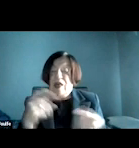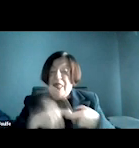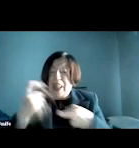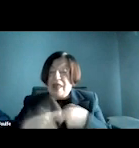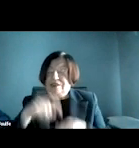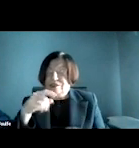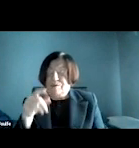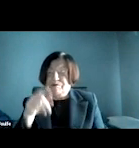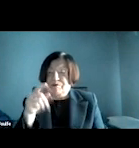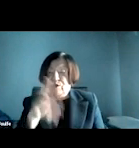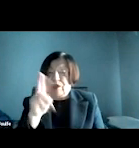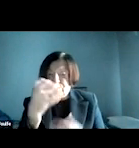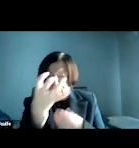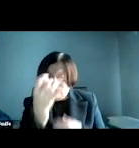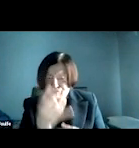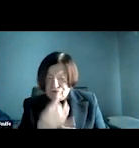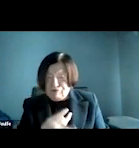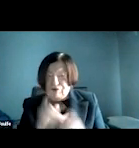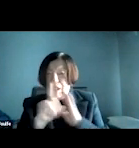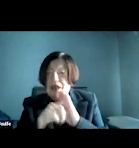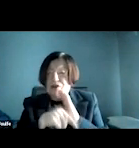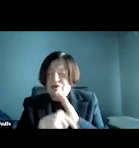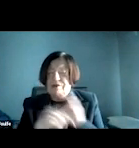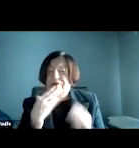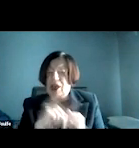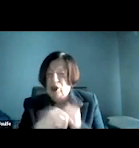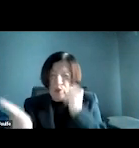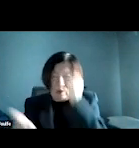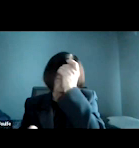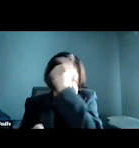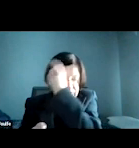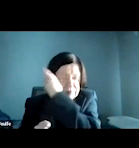be checked later on. Thank you.